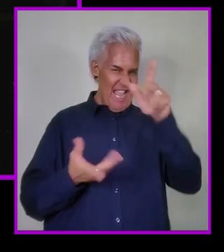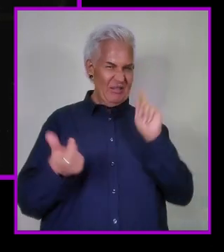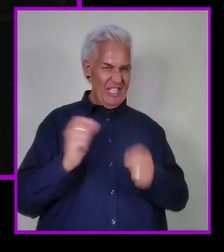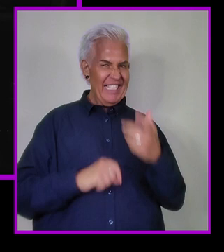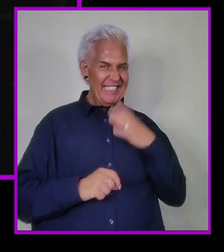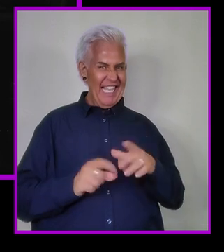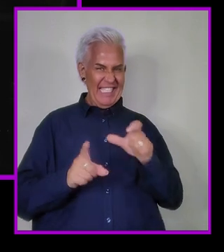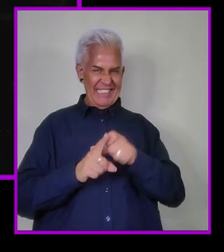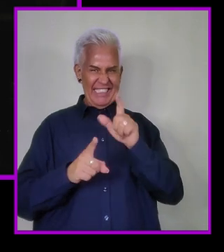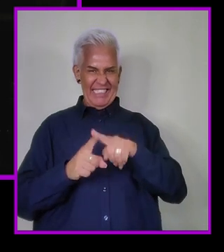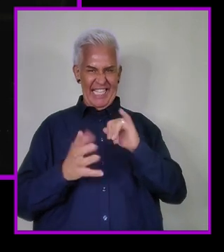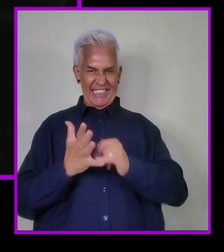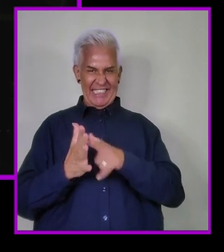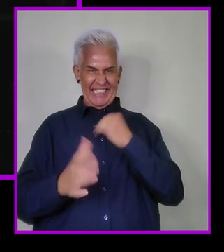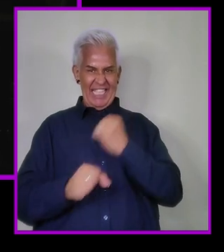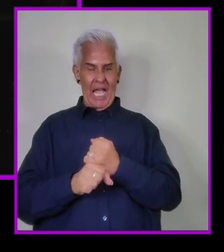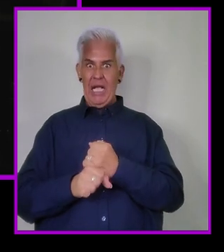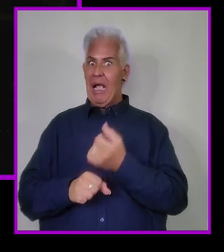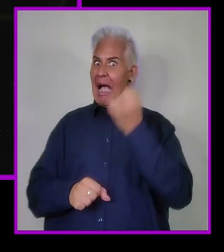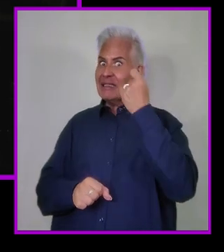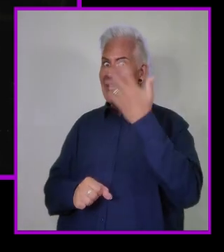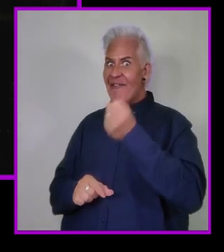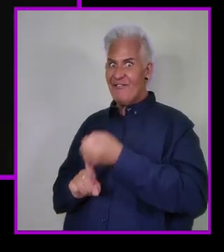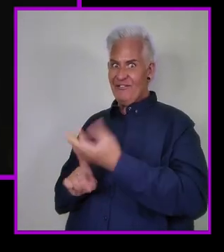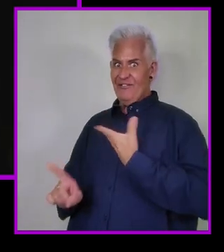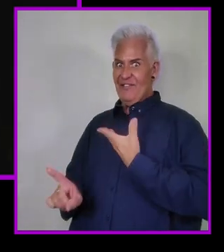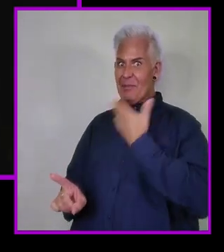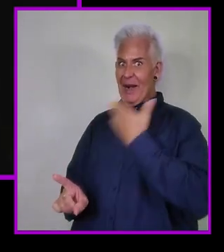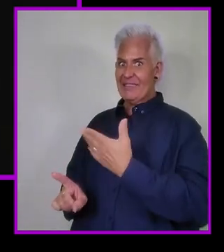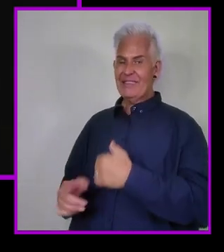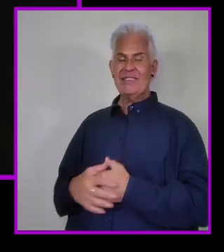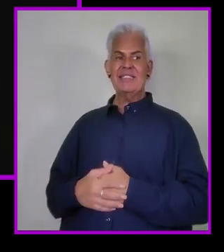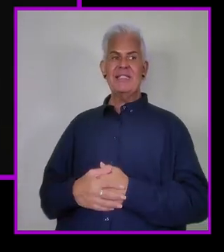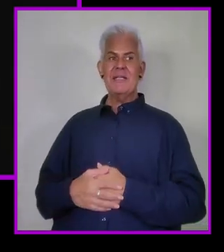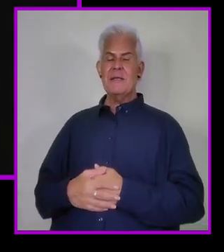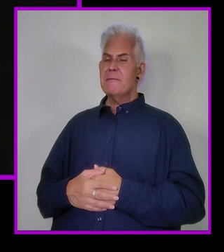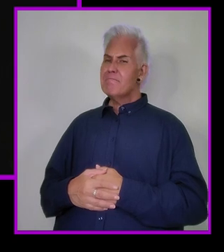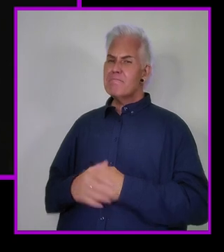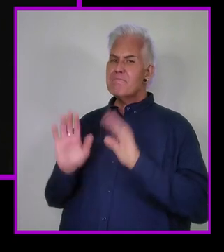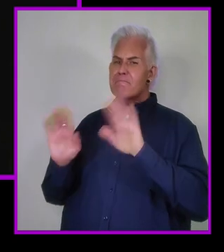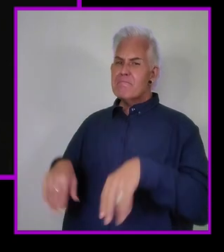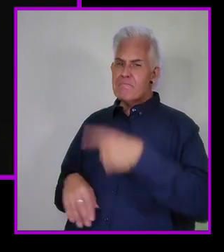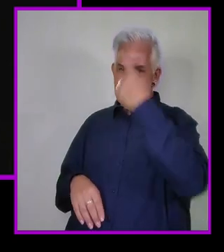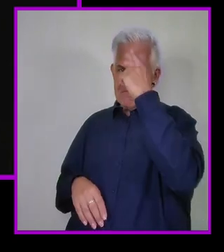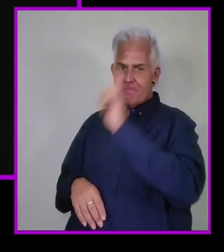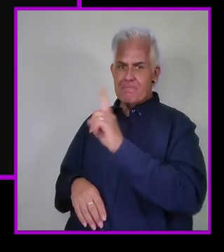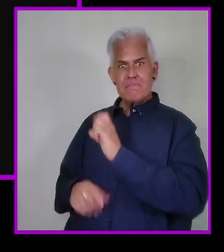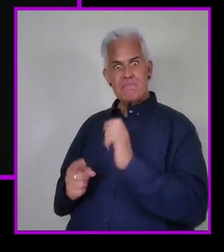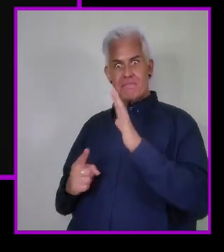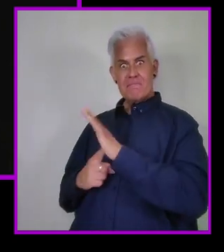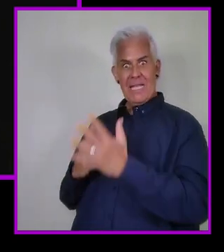It does need a new name. So anybody got any ideas, send it through. Can you tell us what you think are the big